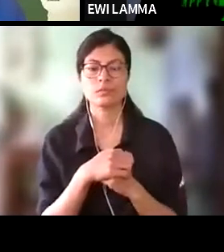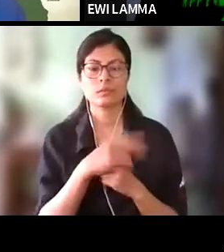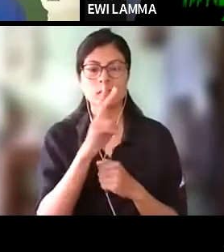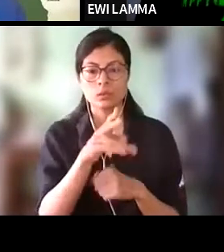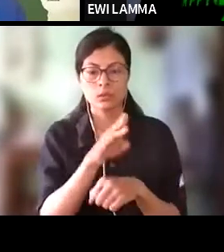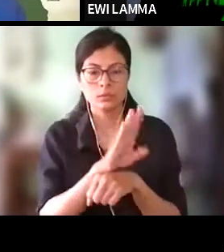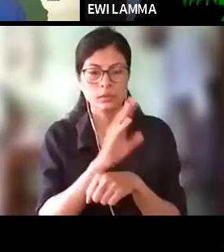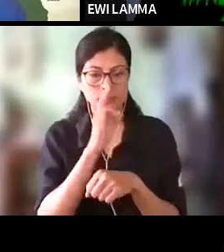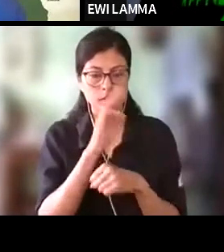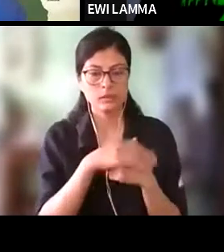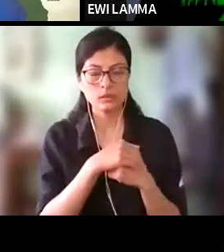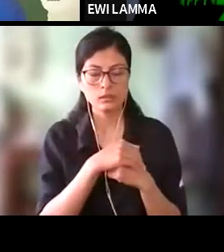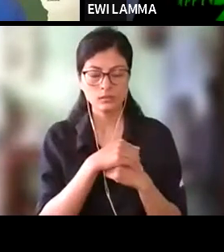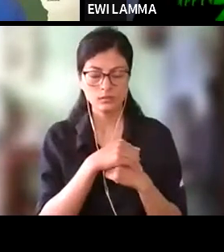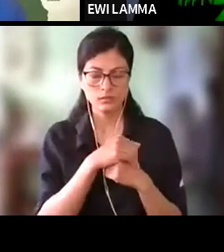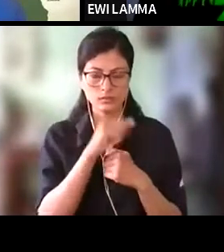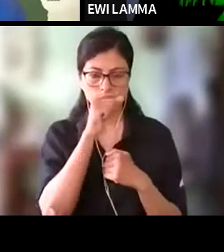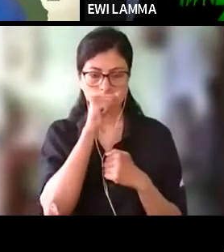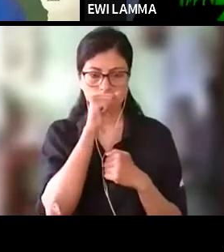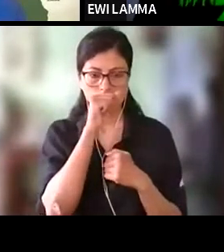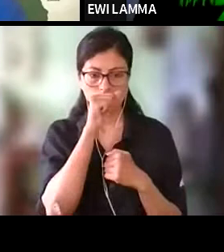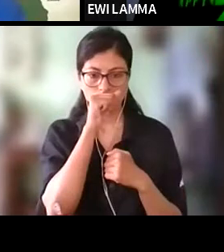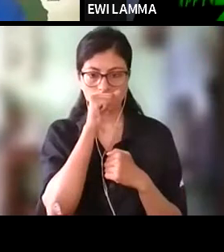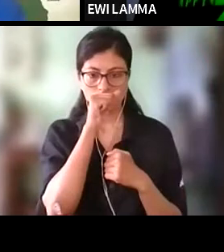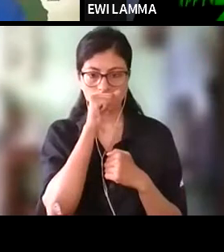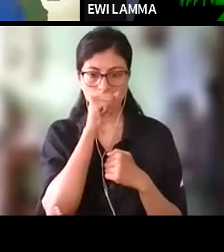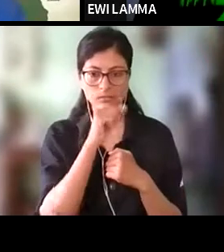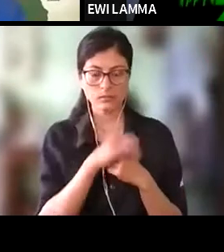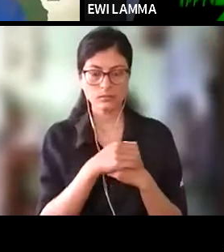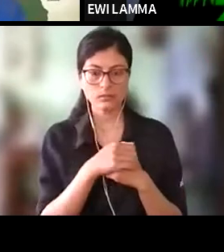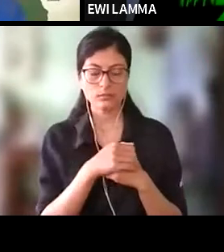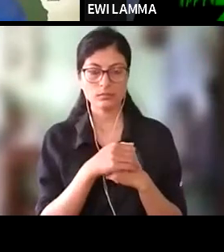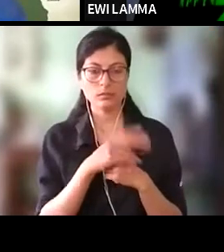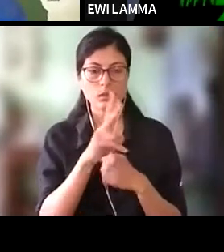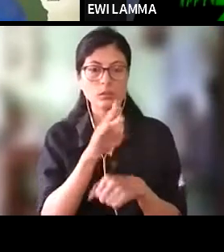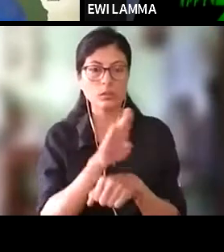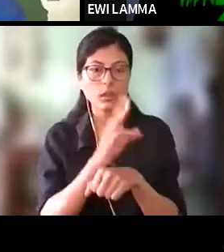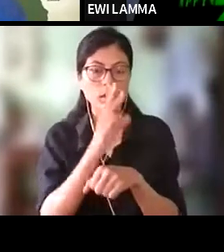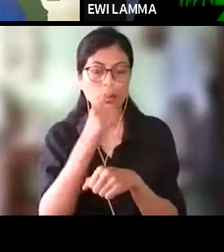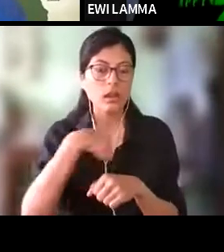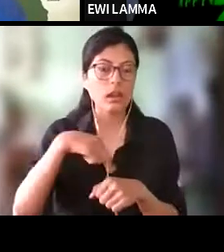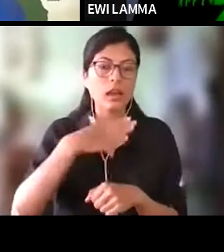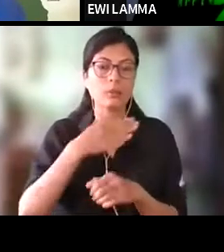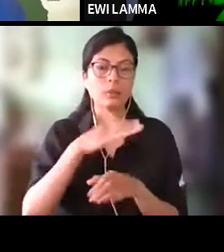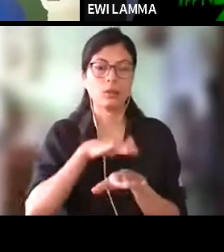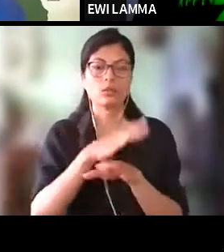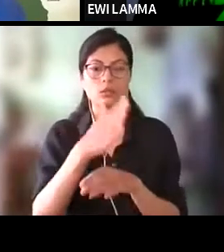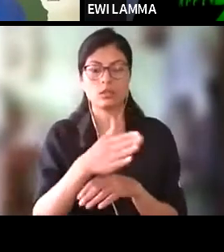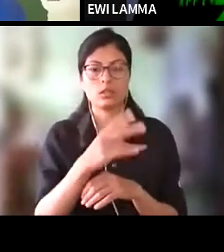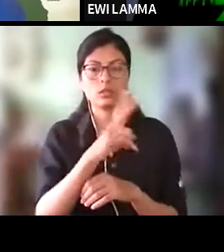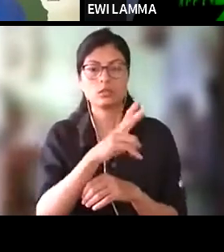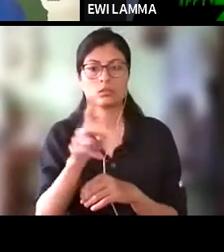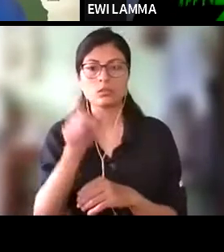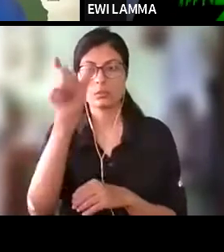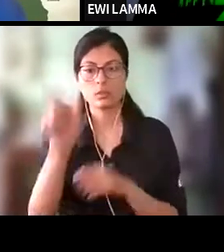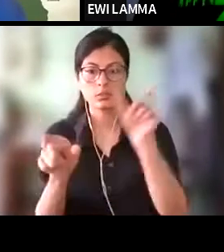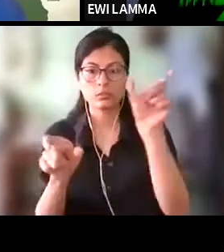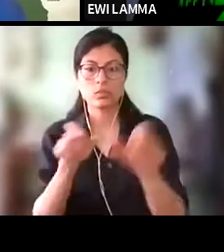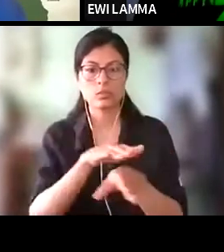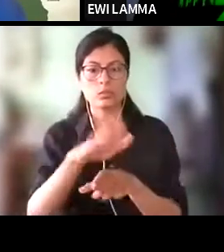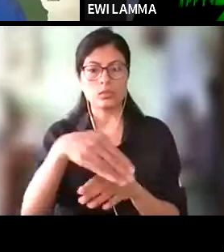where close to the sea. So when it arrives, it won't wash